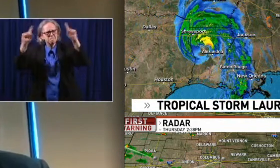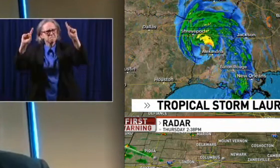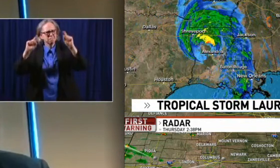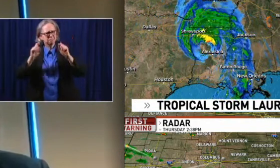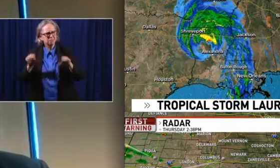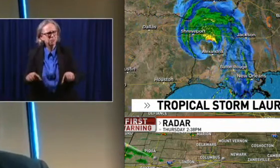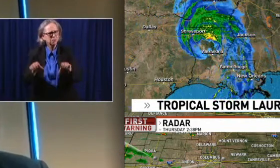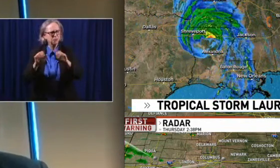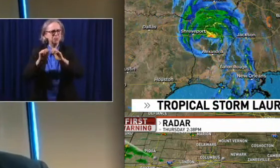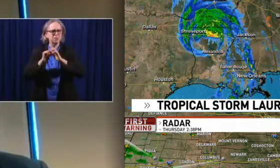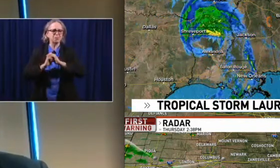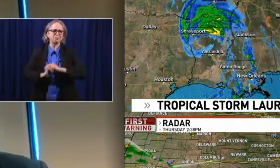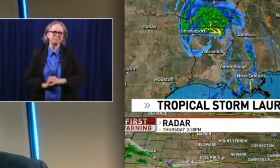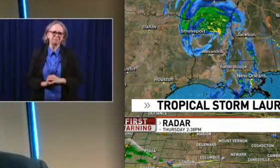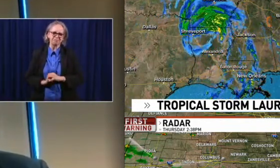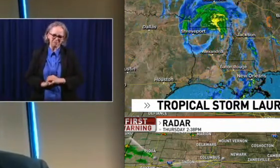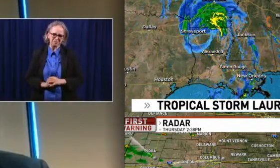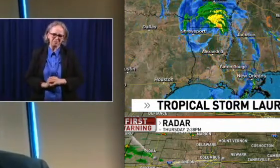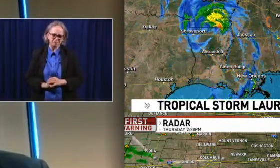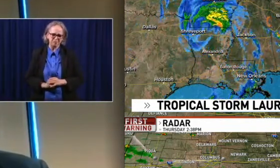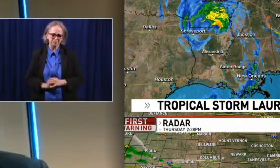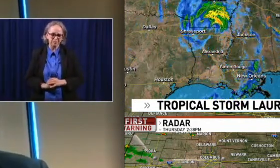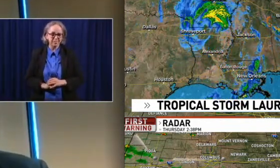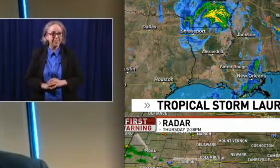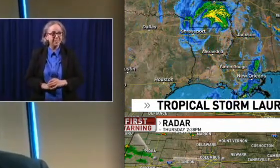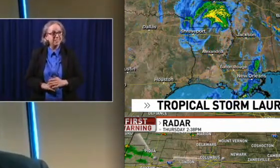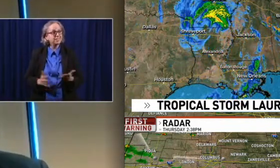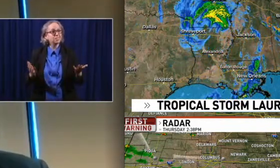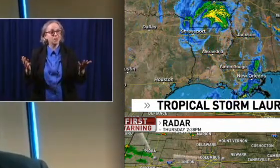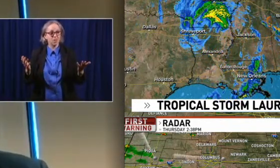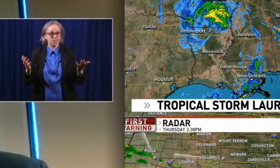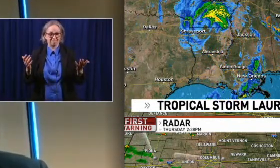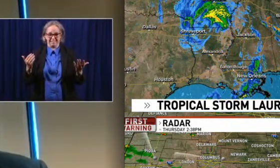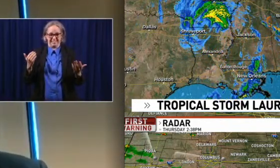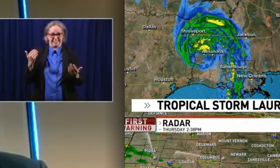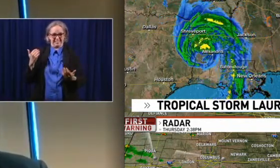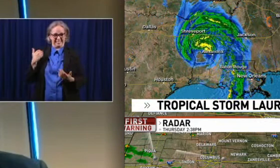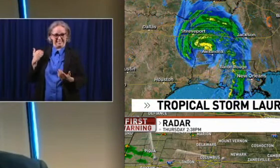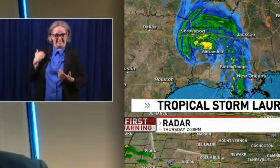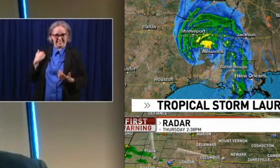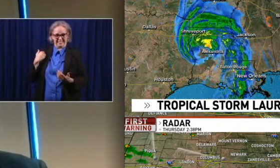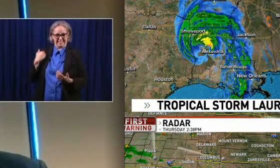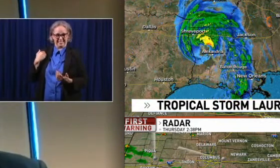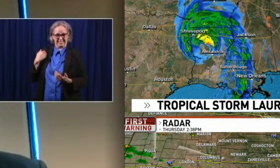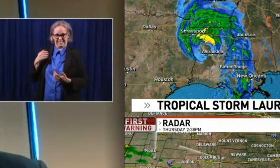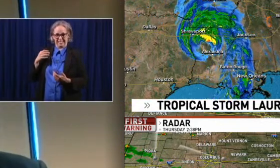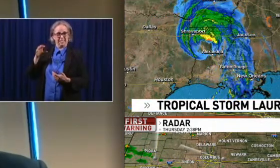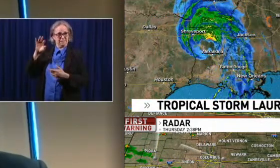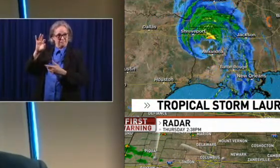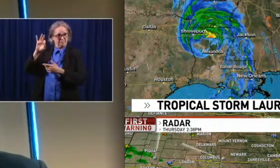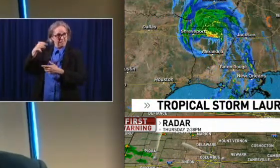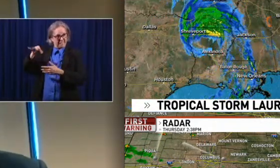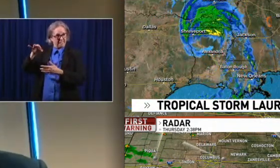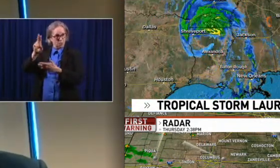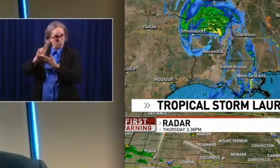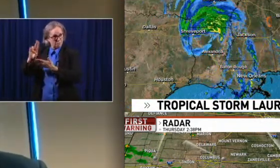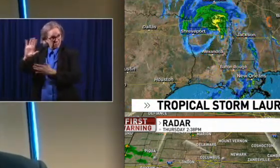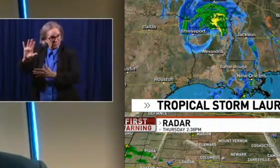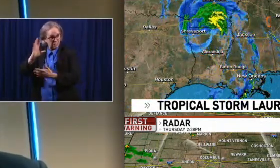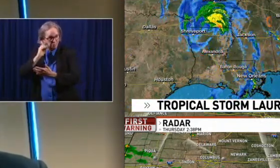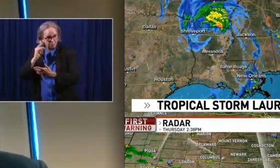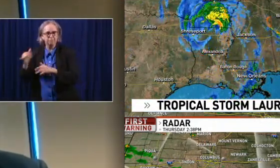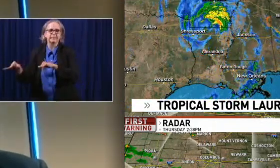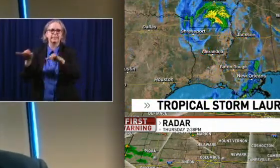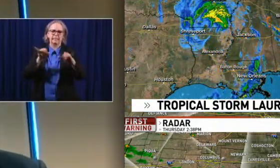steadfastly. We have done essentially all that Dr. Fell has mentioned with mandatory health